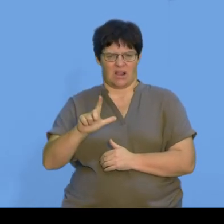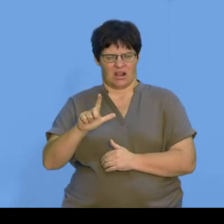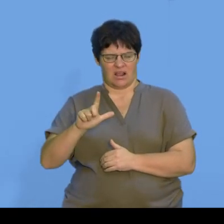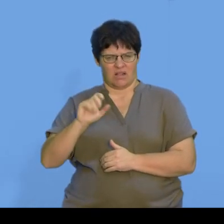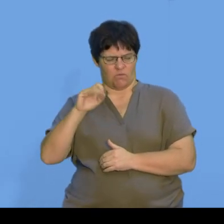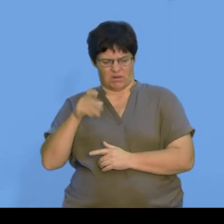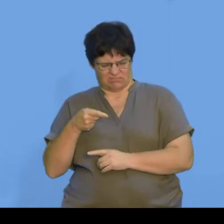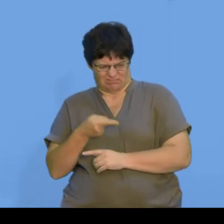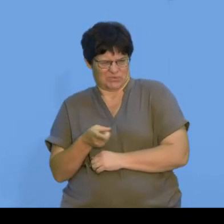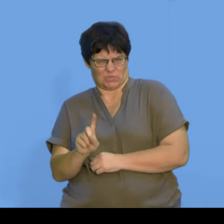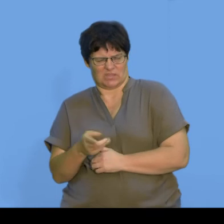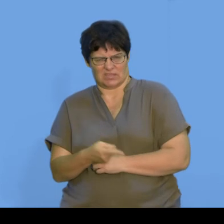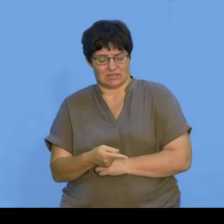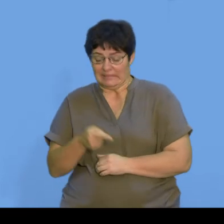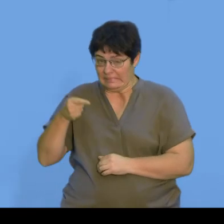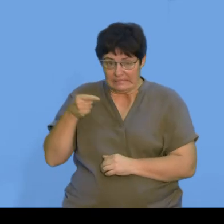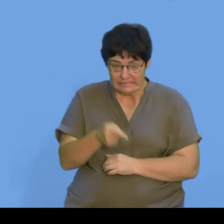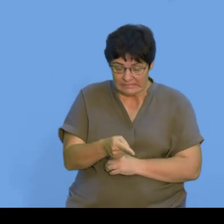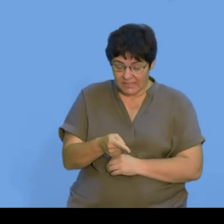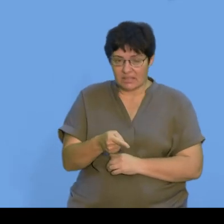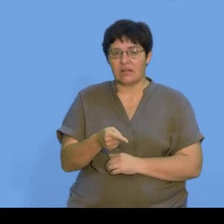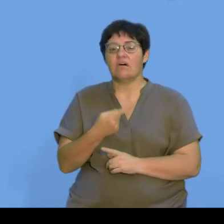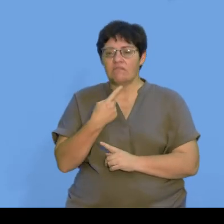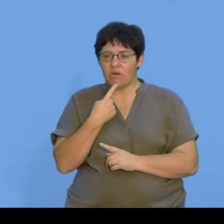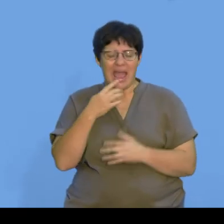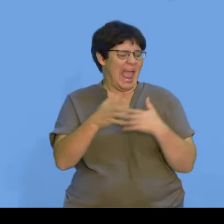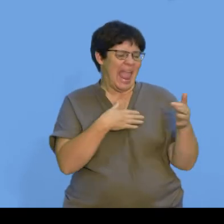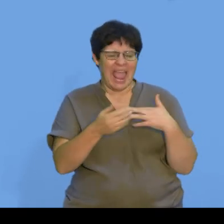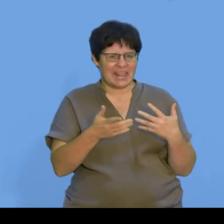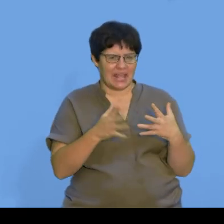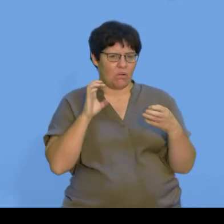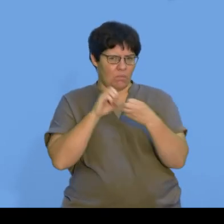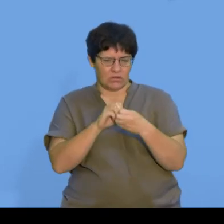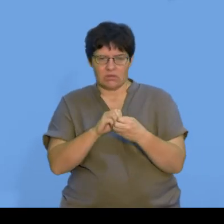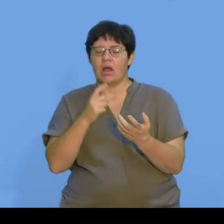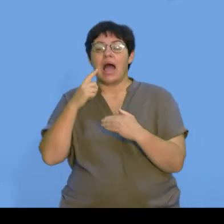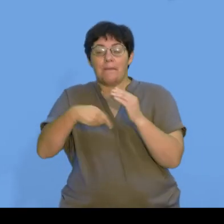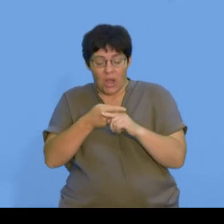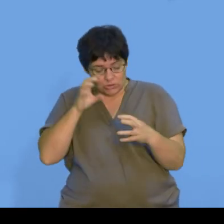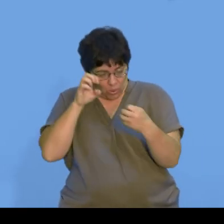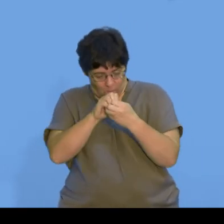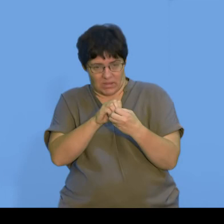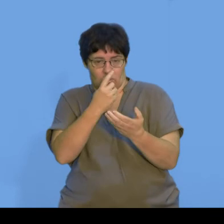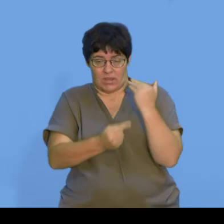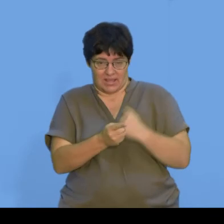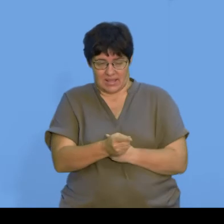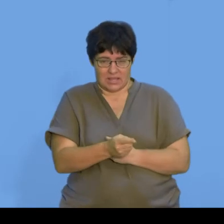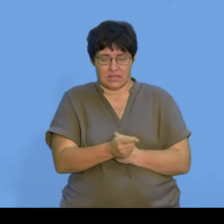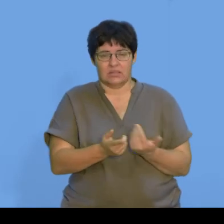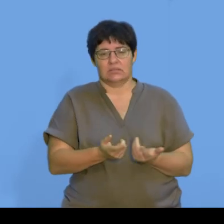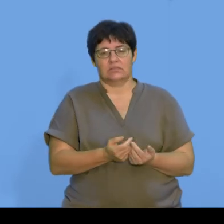empirical formula all about? So the empirical formula of a compound, it's always about a compound. It means it should be